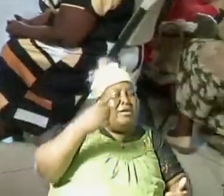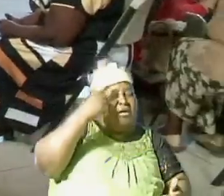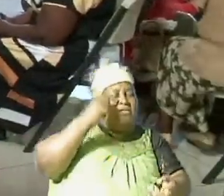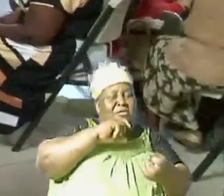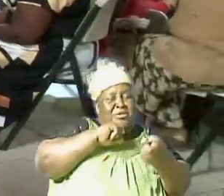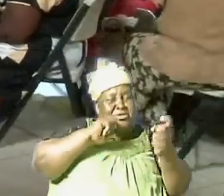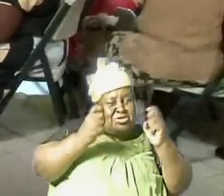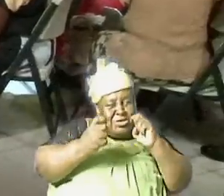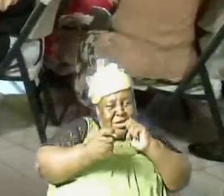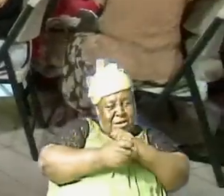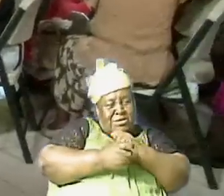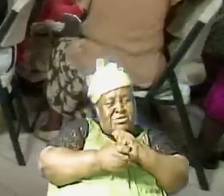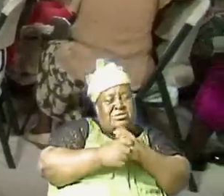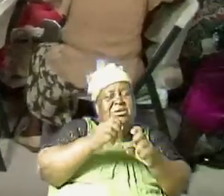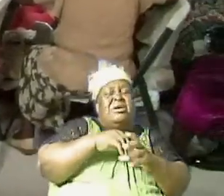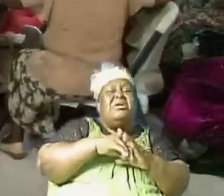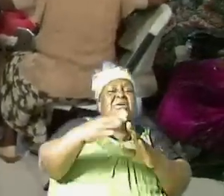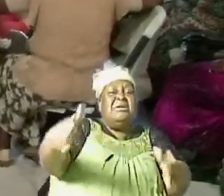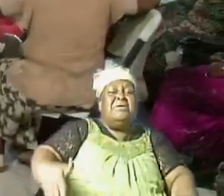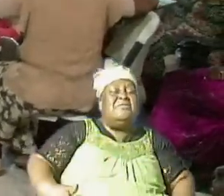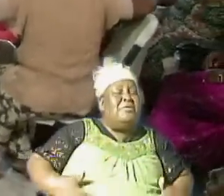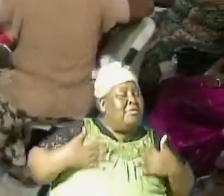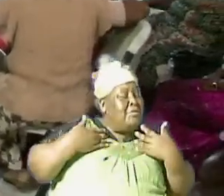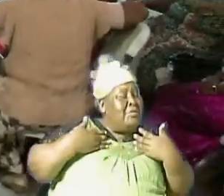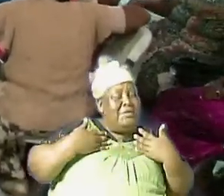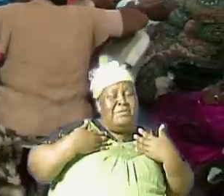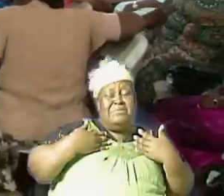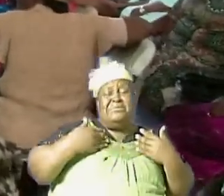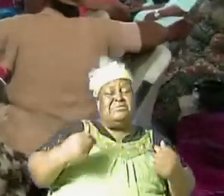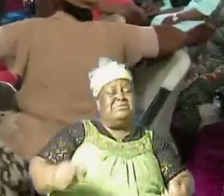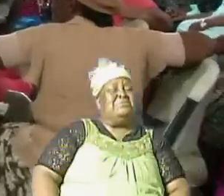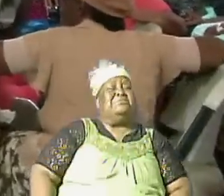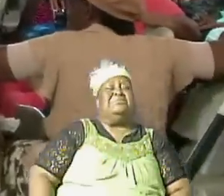for a change in their life.